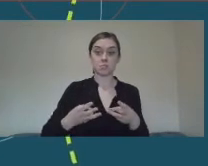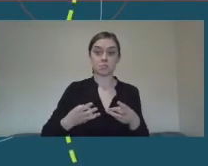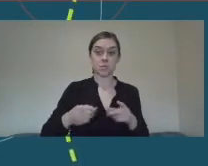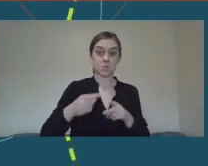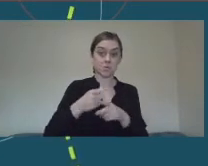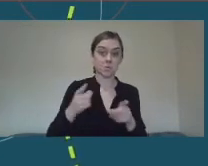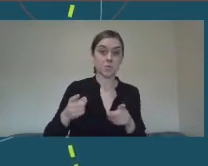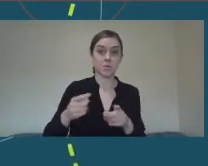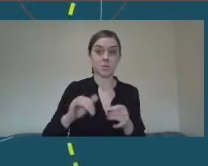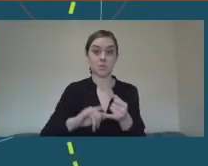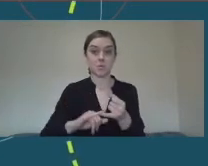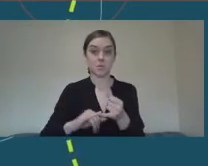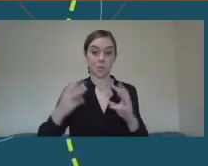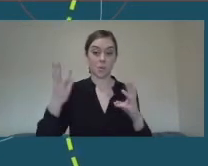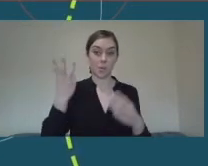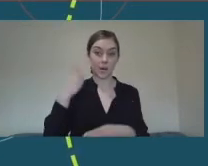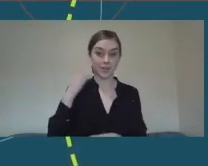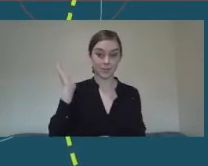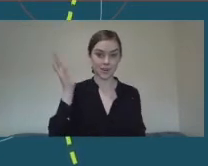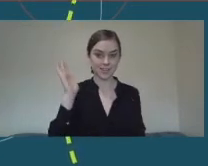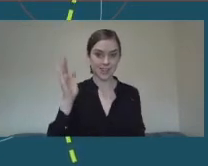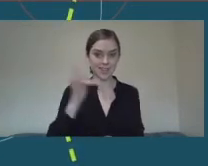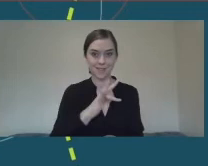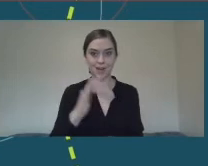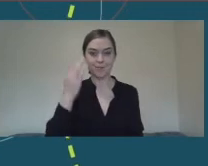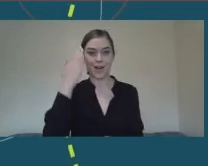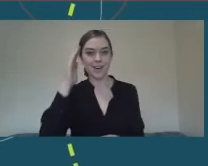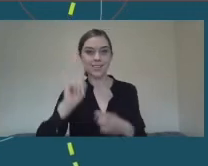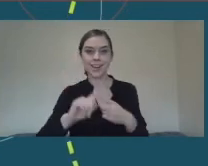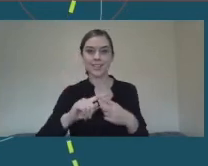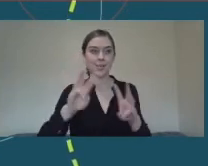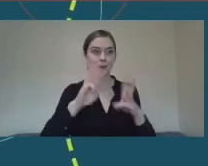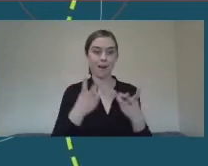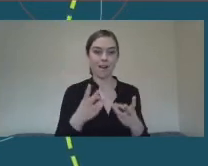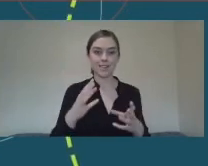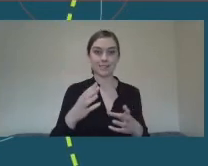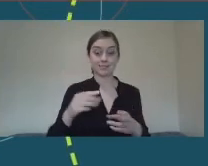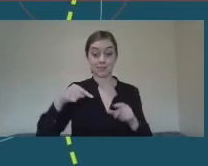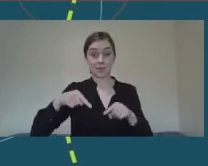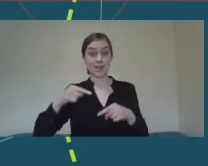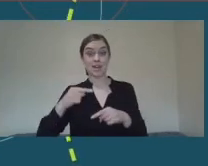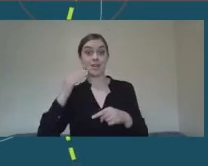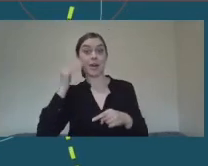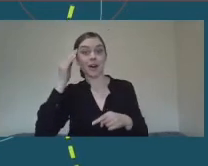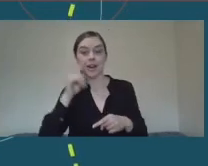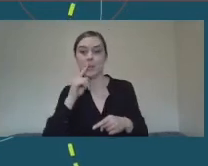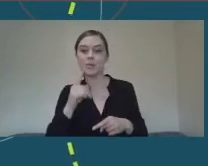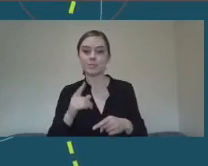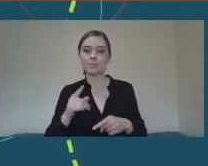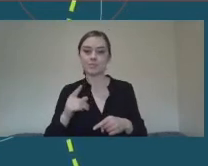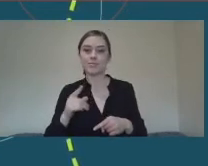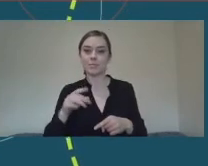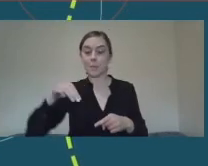this presentation online from Ireland and other parts of the world, perhaps, and even the United States, that Mentor is